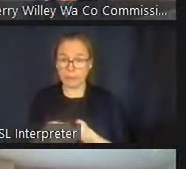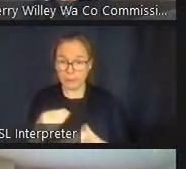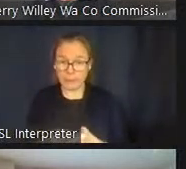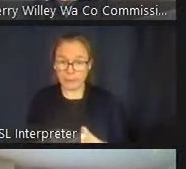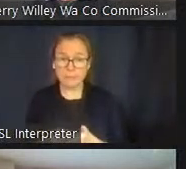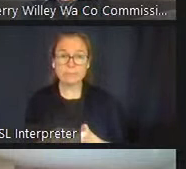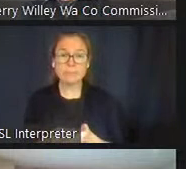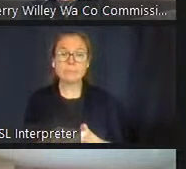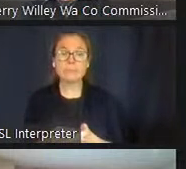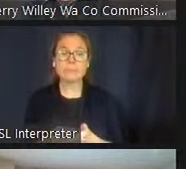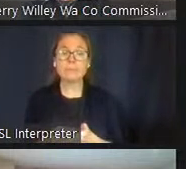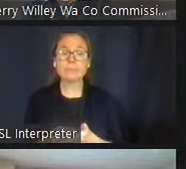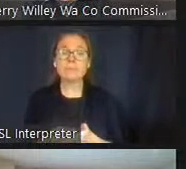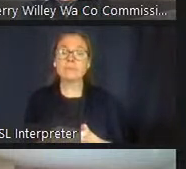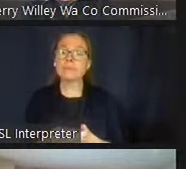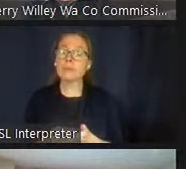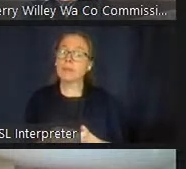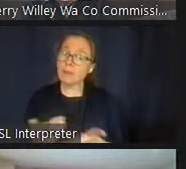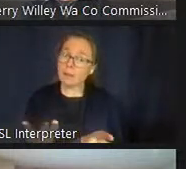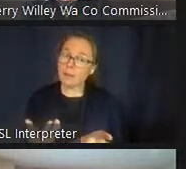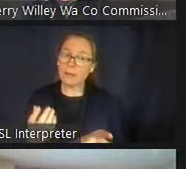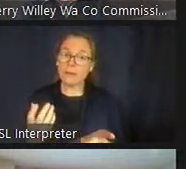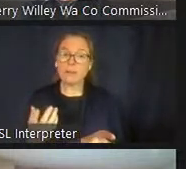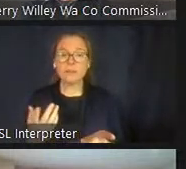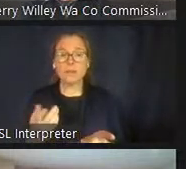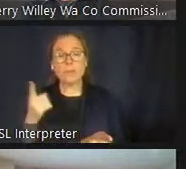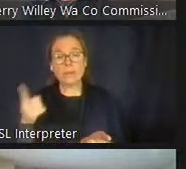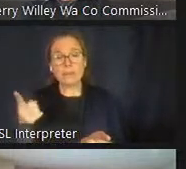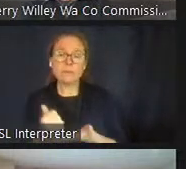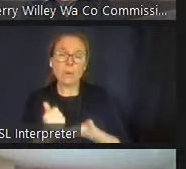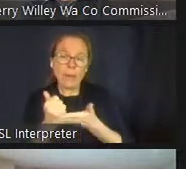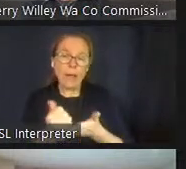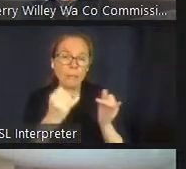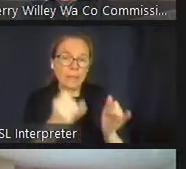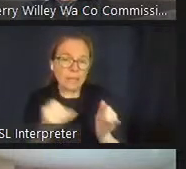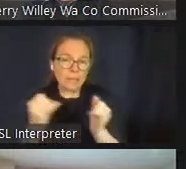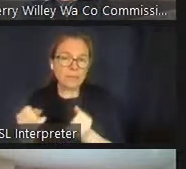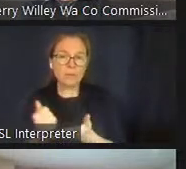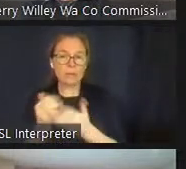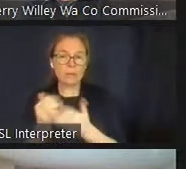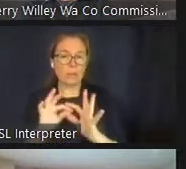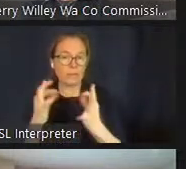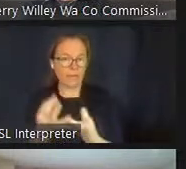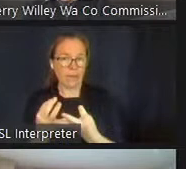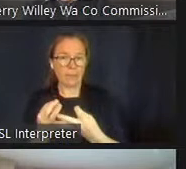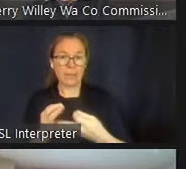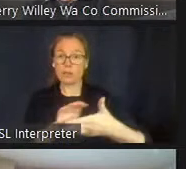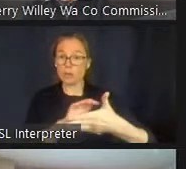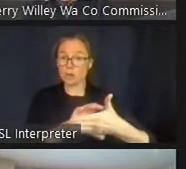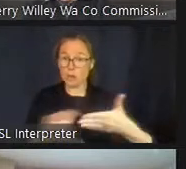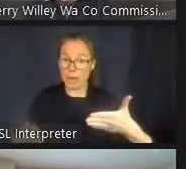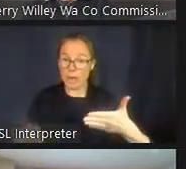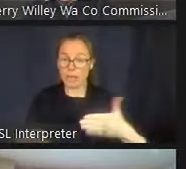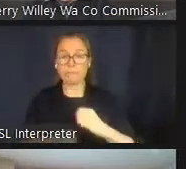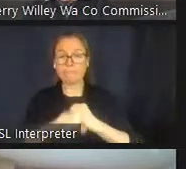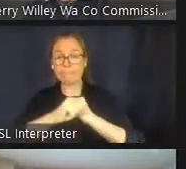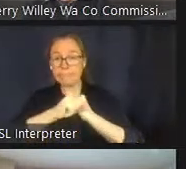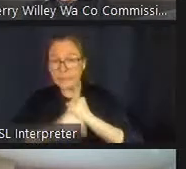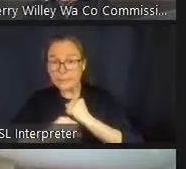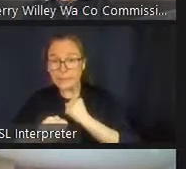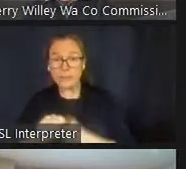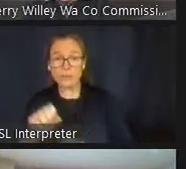ARPA included relief for individuals and families. So those stimulus checks, extended unemployment, the child tax